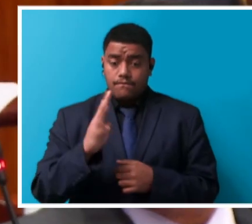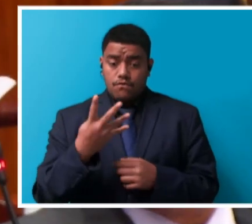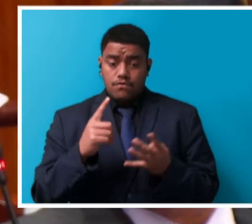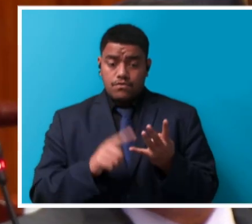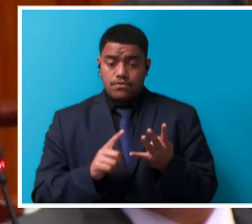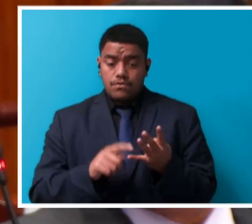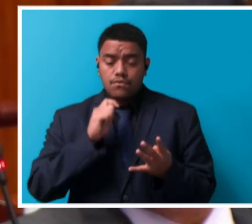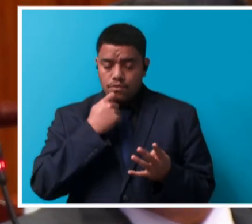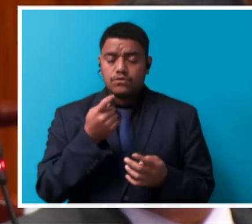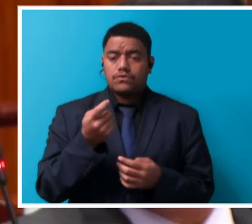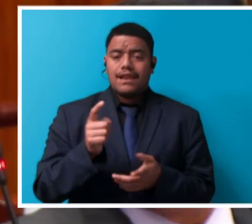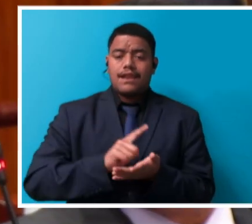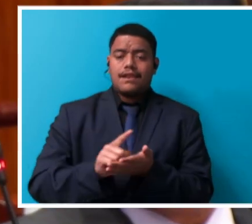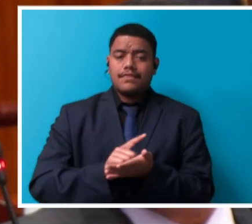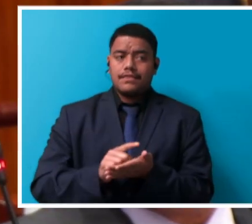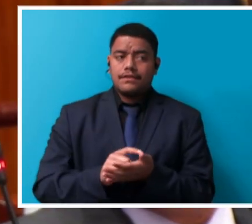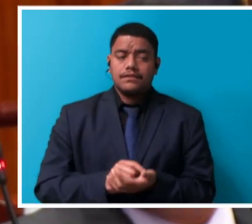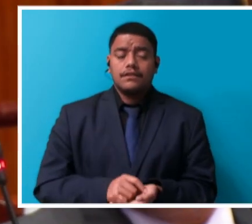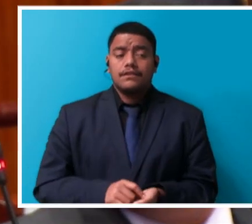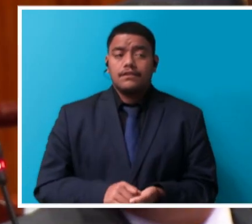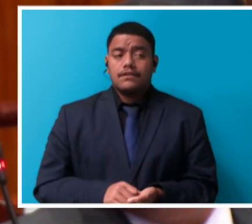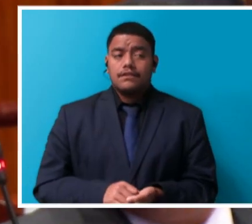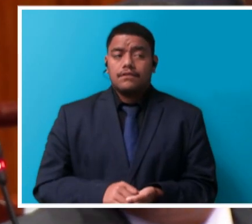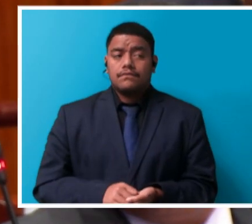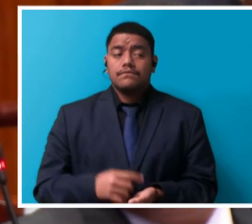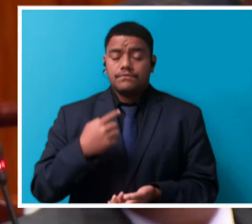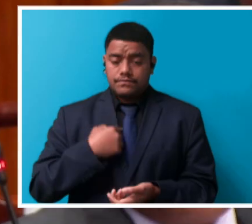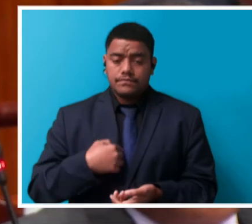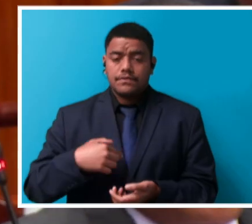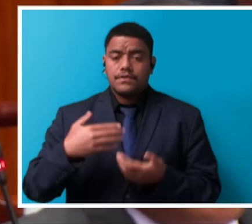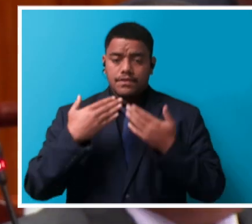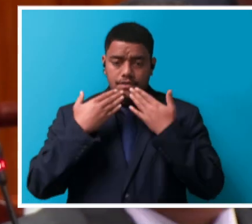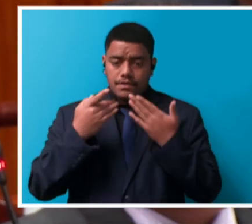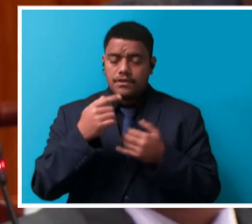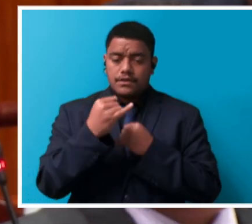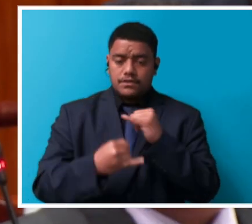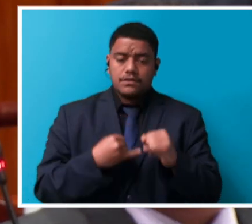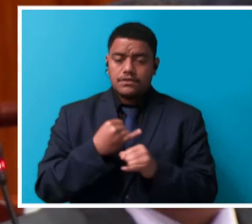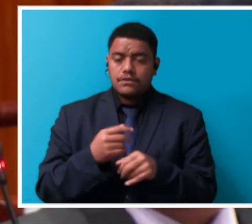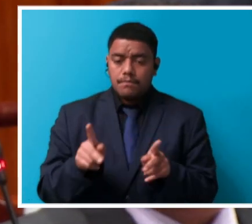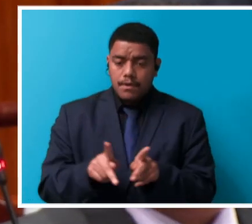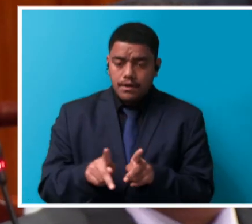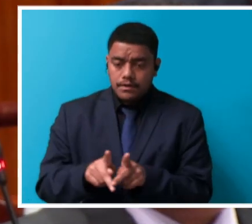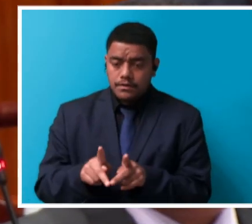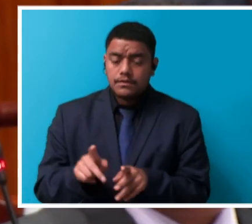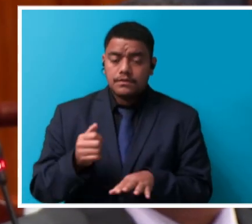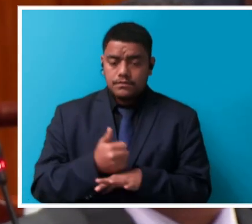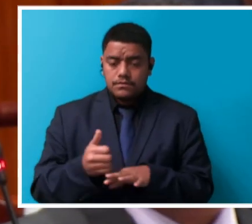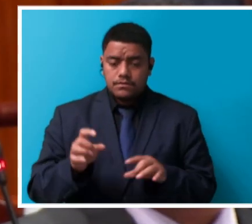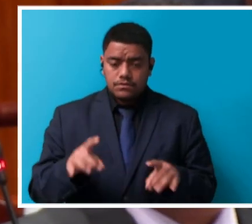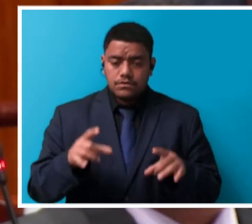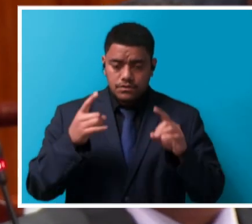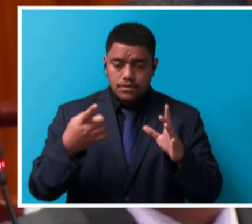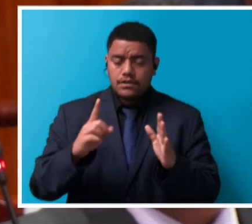appointed soon. Mr. Speaker, sir, I thank our international partners, the Government of Australia and the Government of New